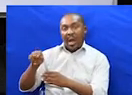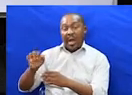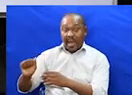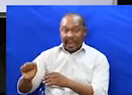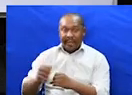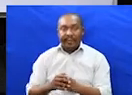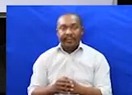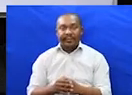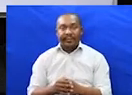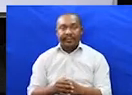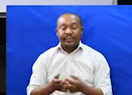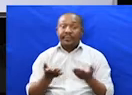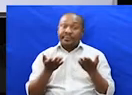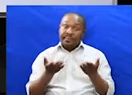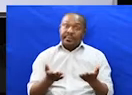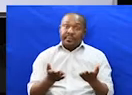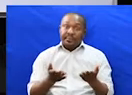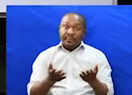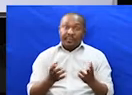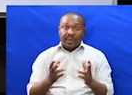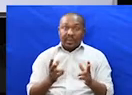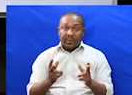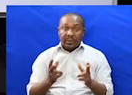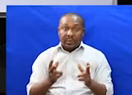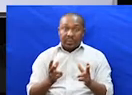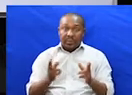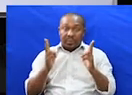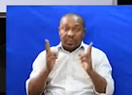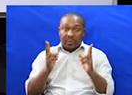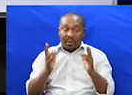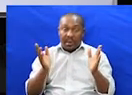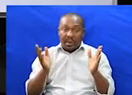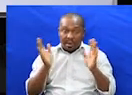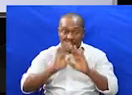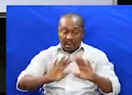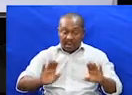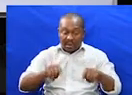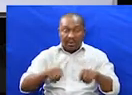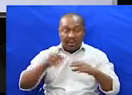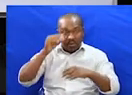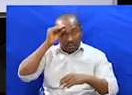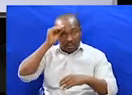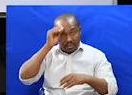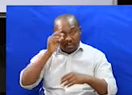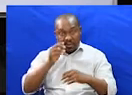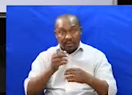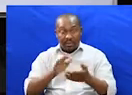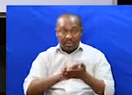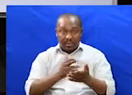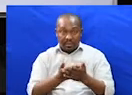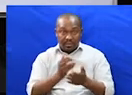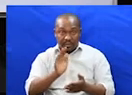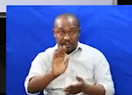Now, we have come to the end of our lesson. It's me, your teacher, Swedi